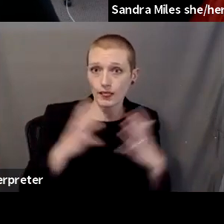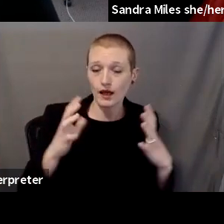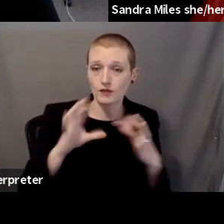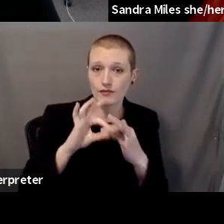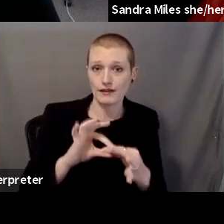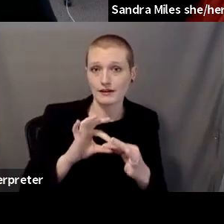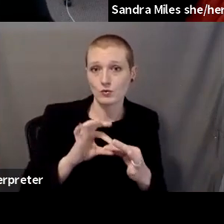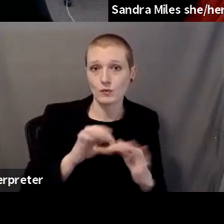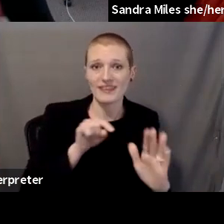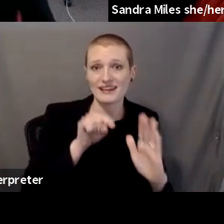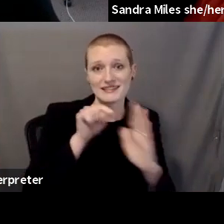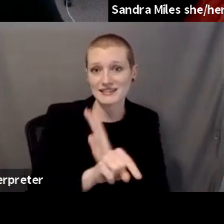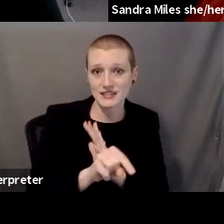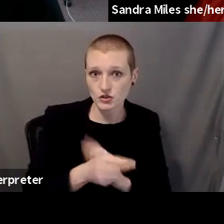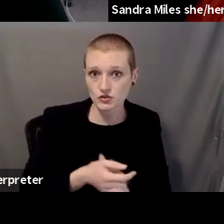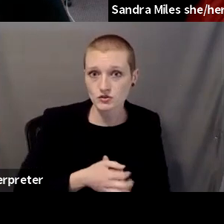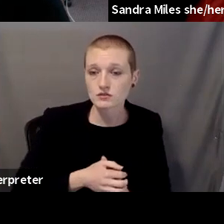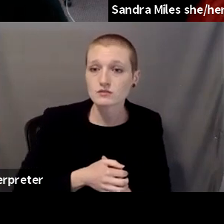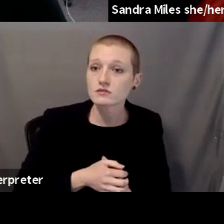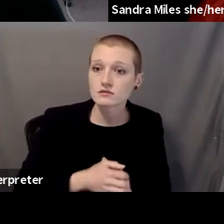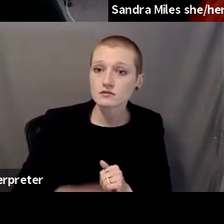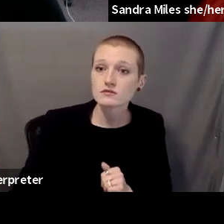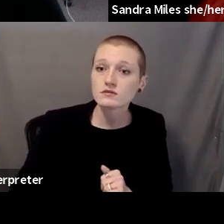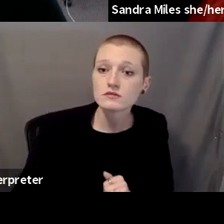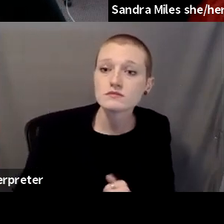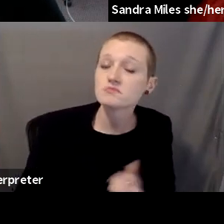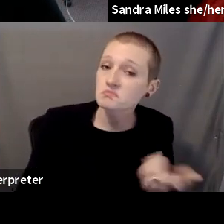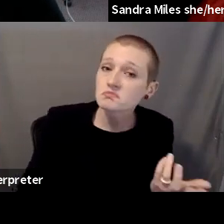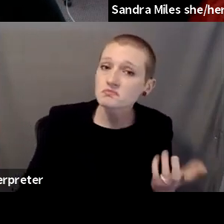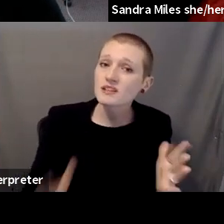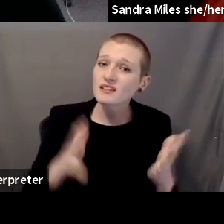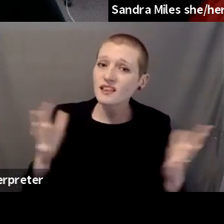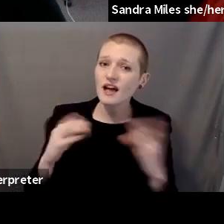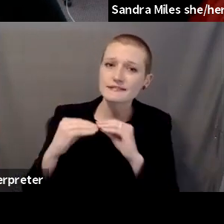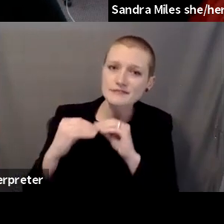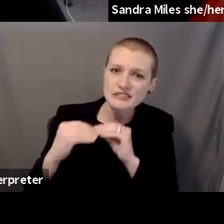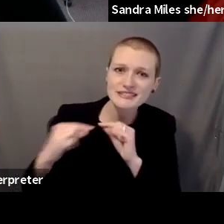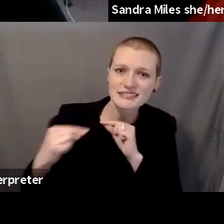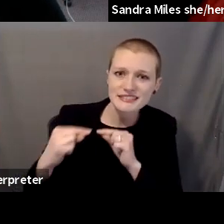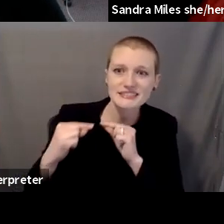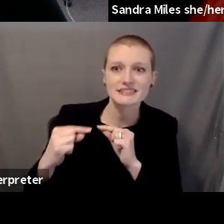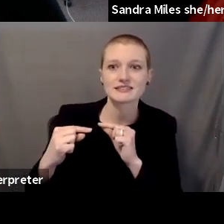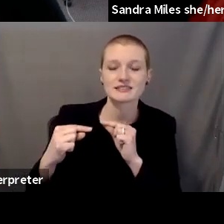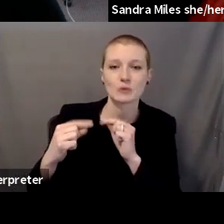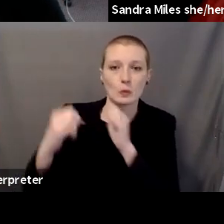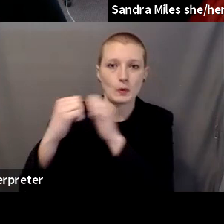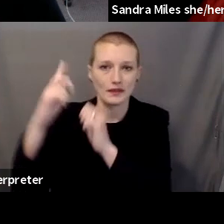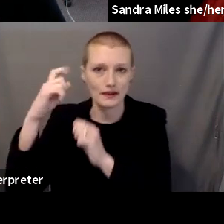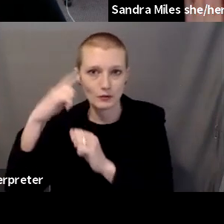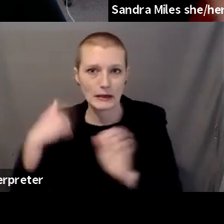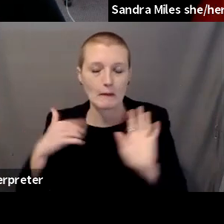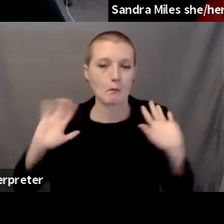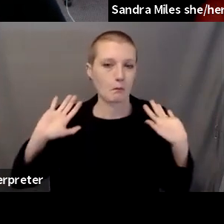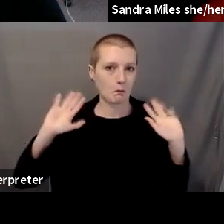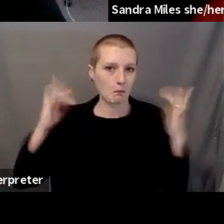that there's a lot of controversy with it via the government. I'm not gonna get into that because that's another